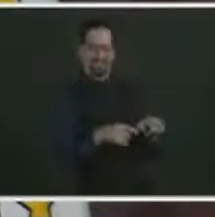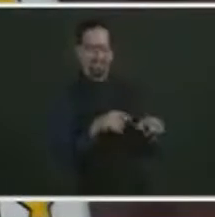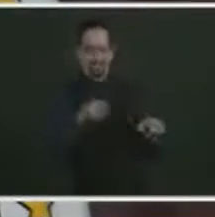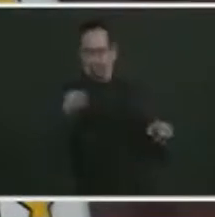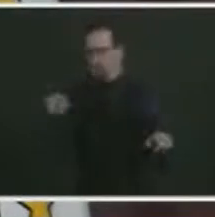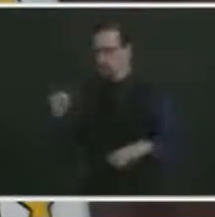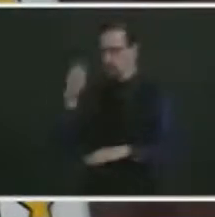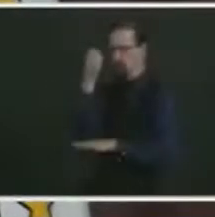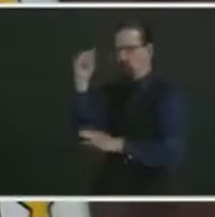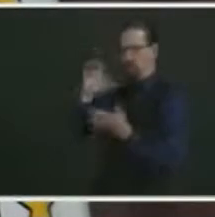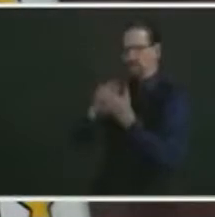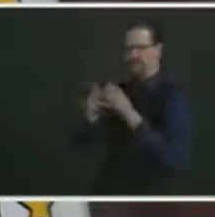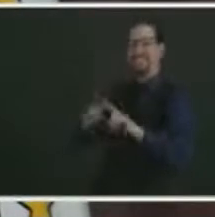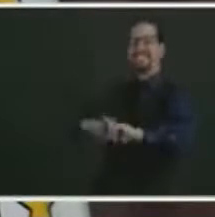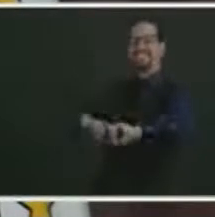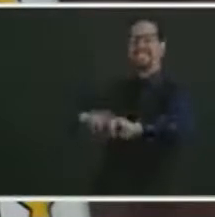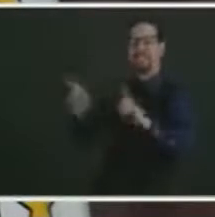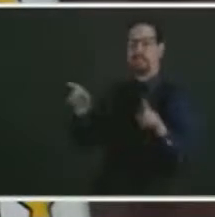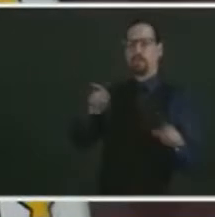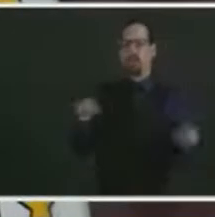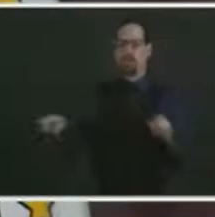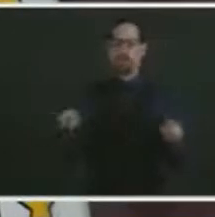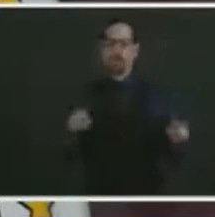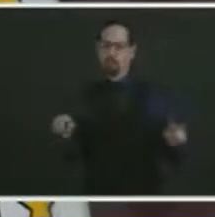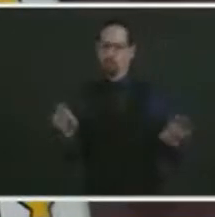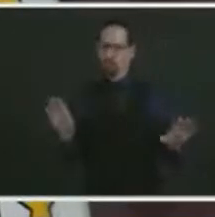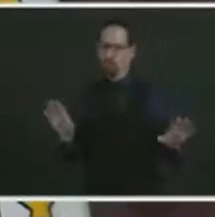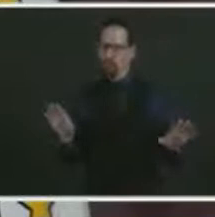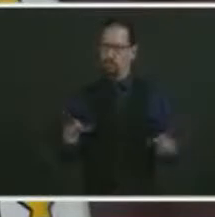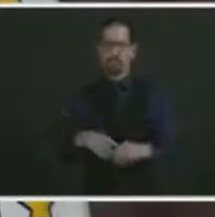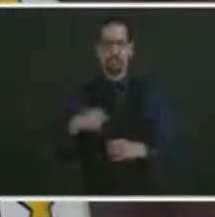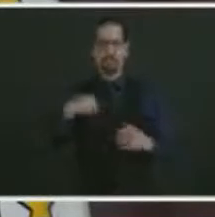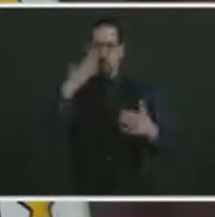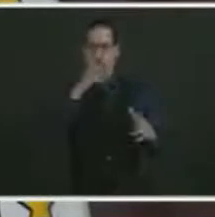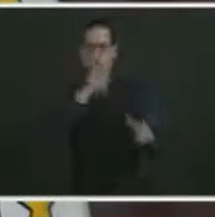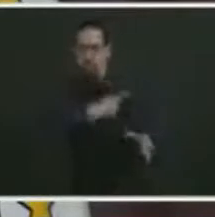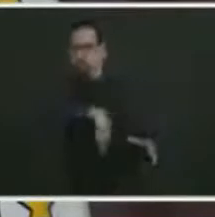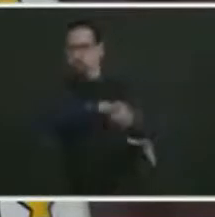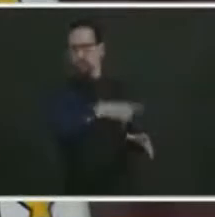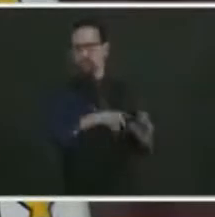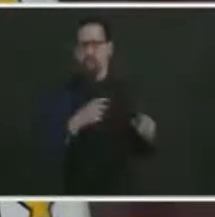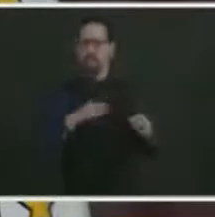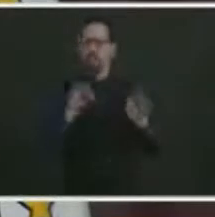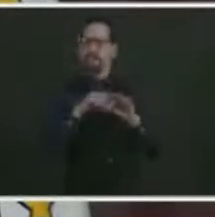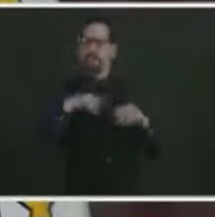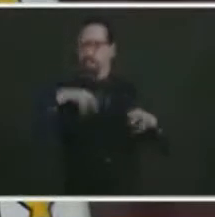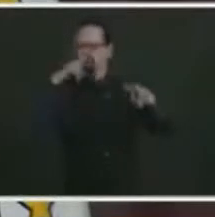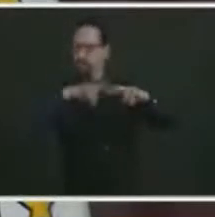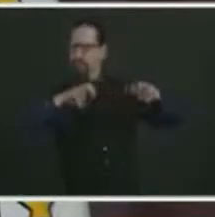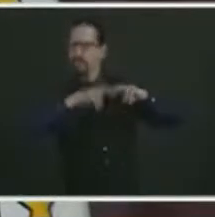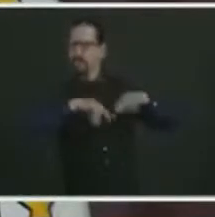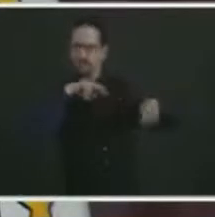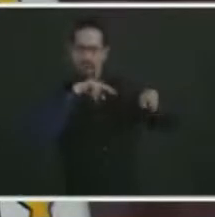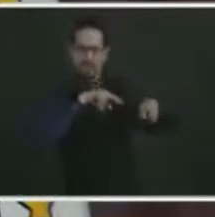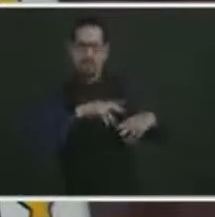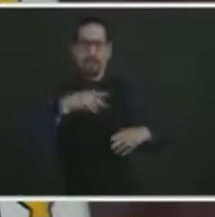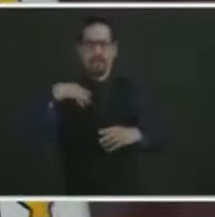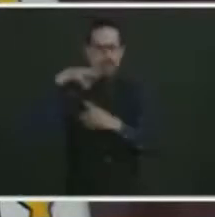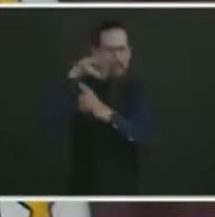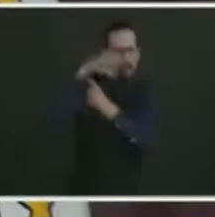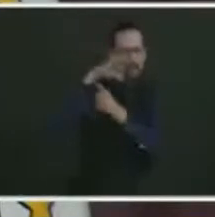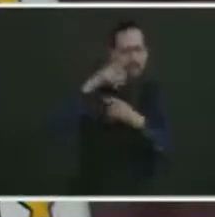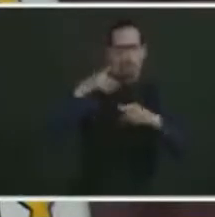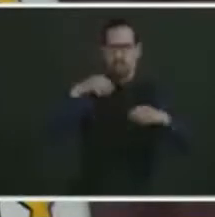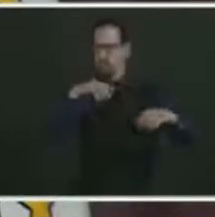end, but I want you to know we are being vigilant, and we are on it. We have 24-hour surveillance, and we're going to do what we need to do to,